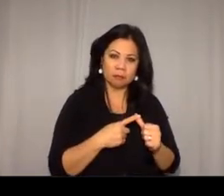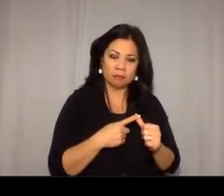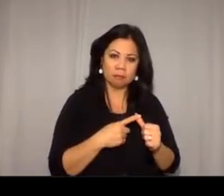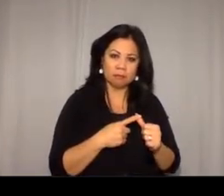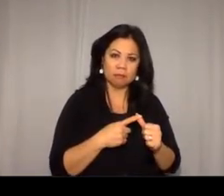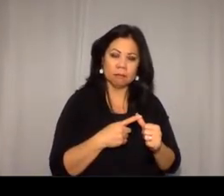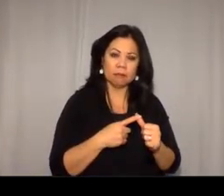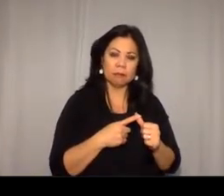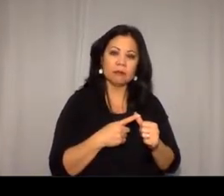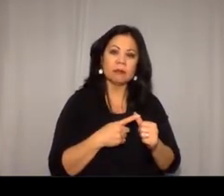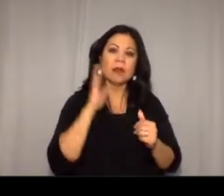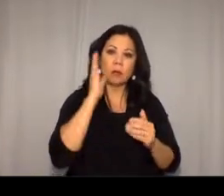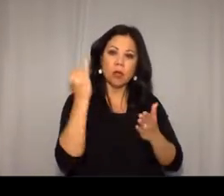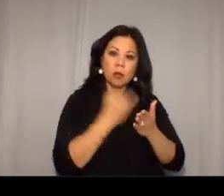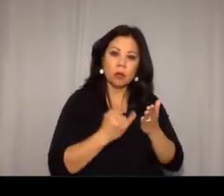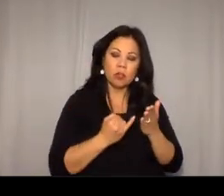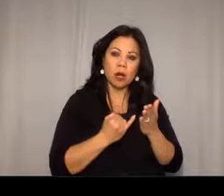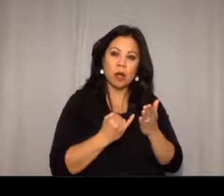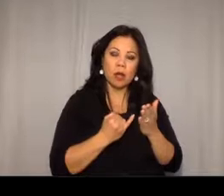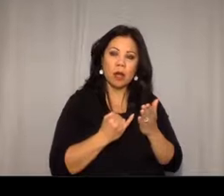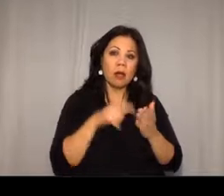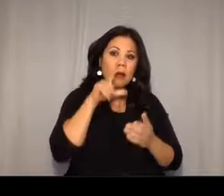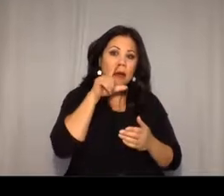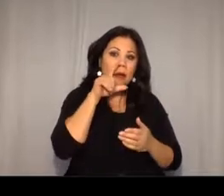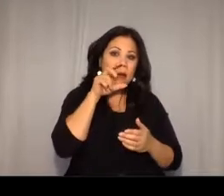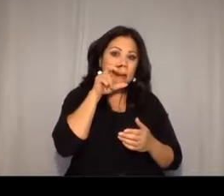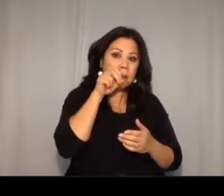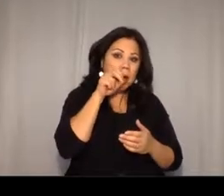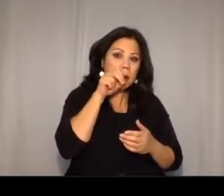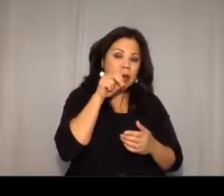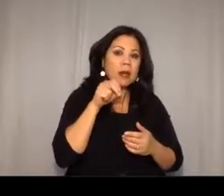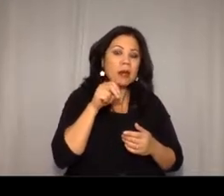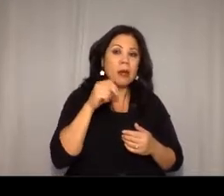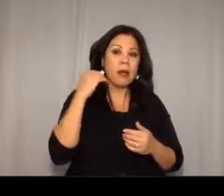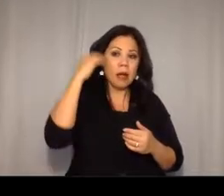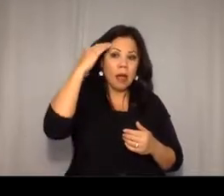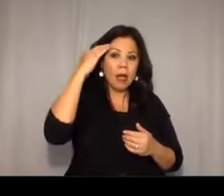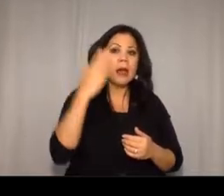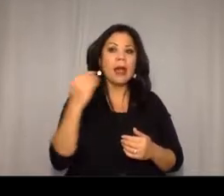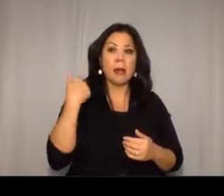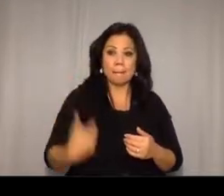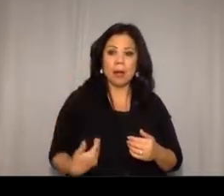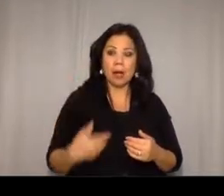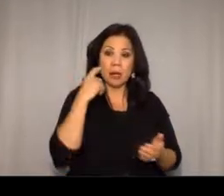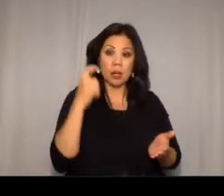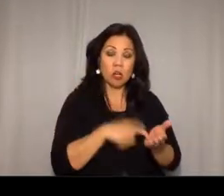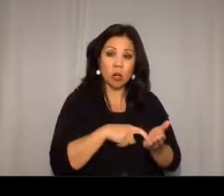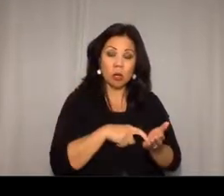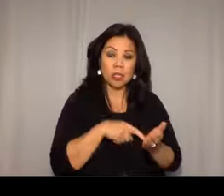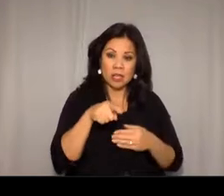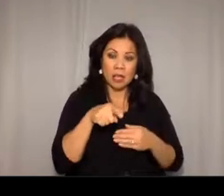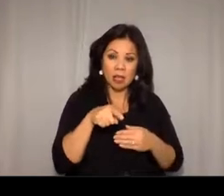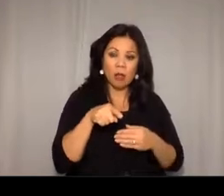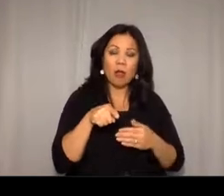is we're going to draw the body and the head of the bird. And I want you to notice that on this piece of